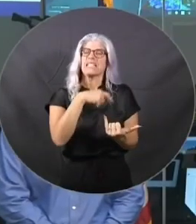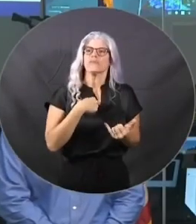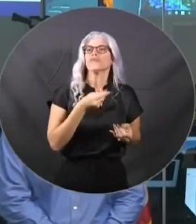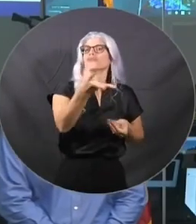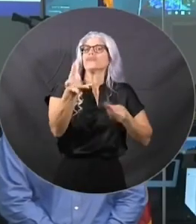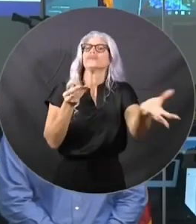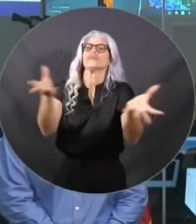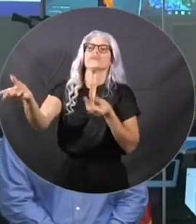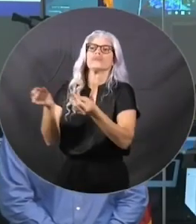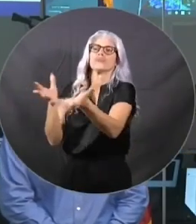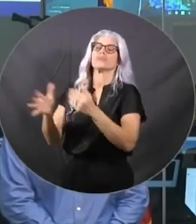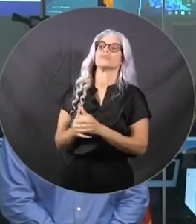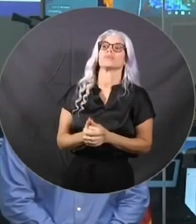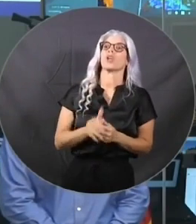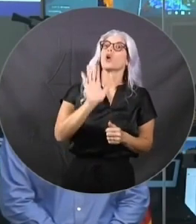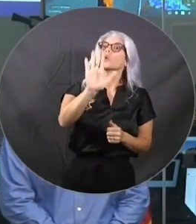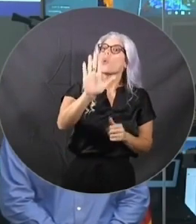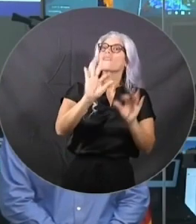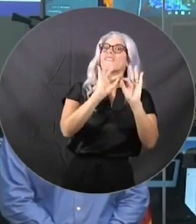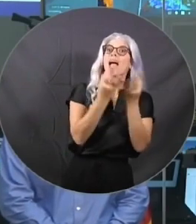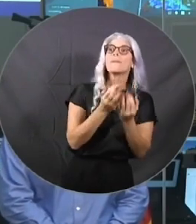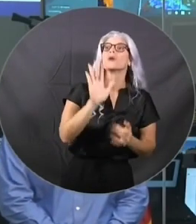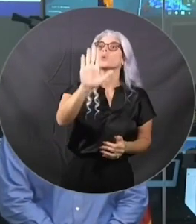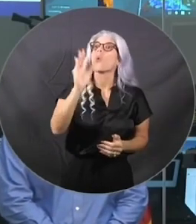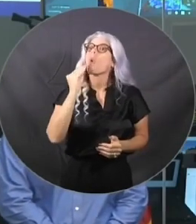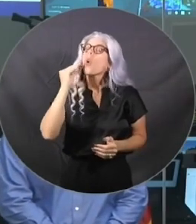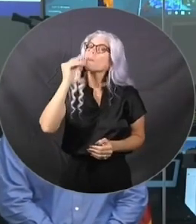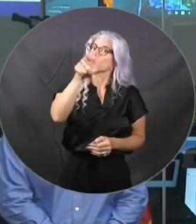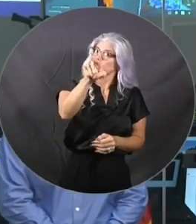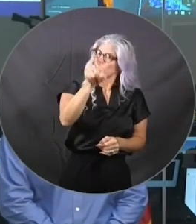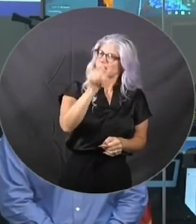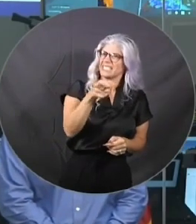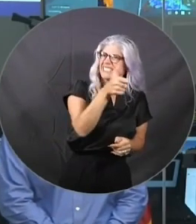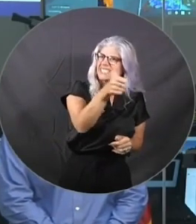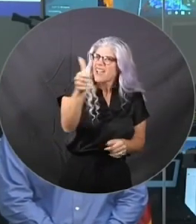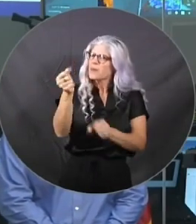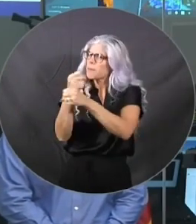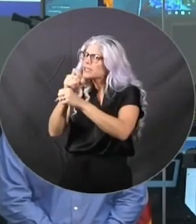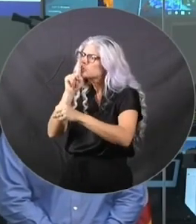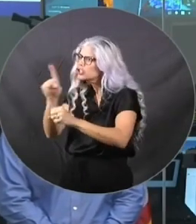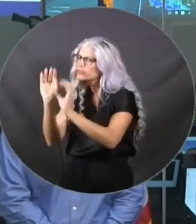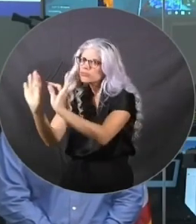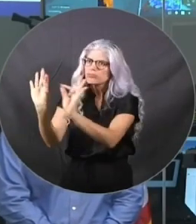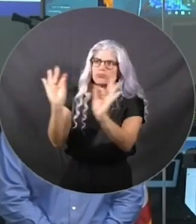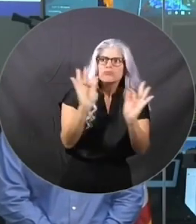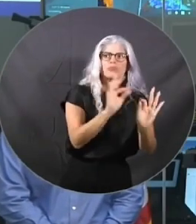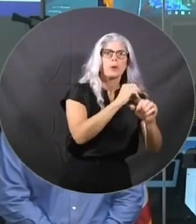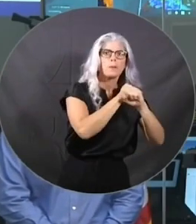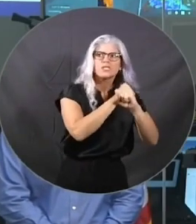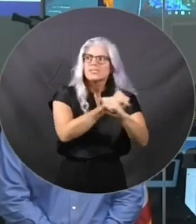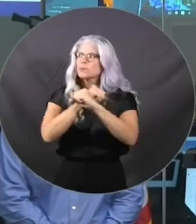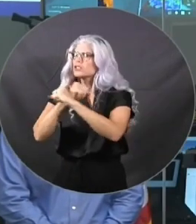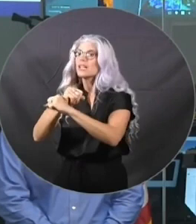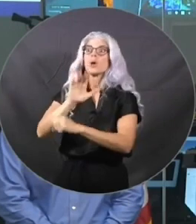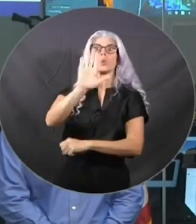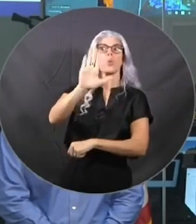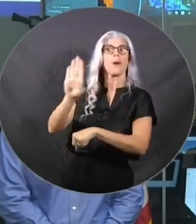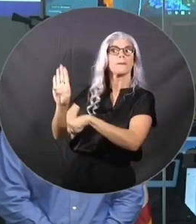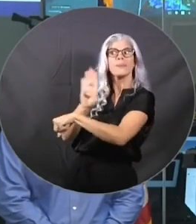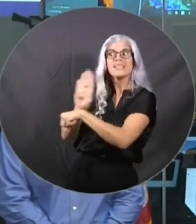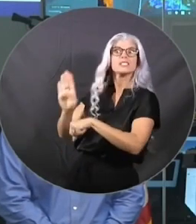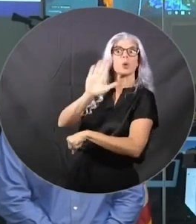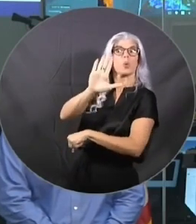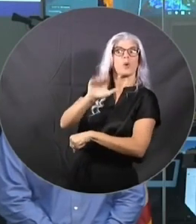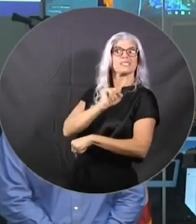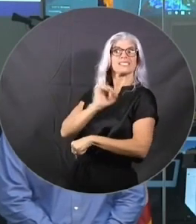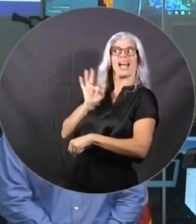to take action now. You need to get you and your family, businesses, you need to get your employees ready now. The time is now.